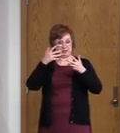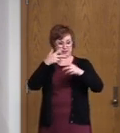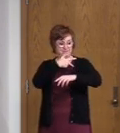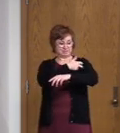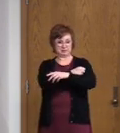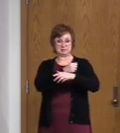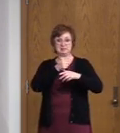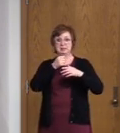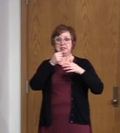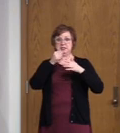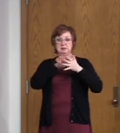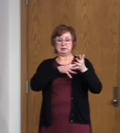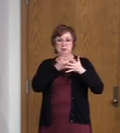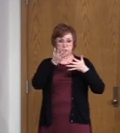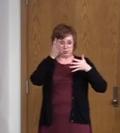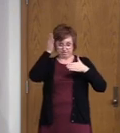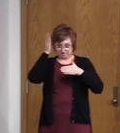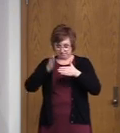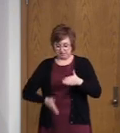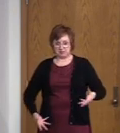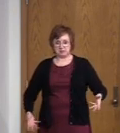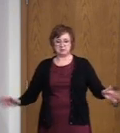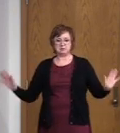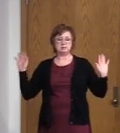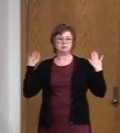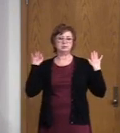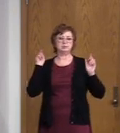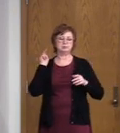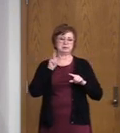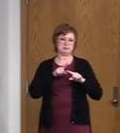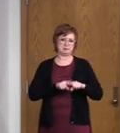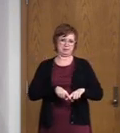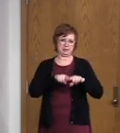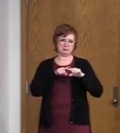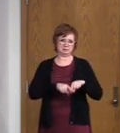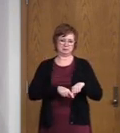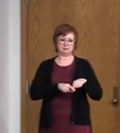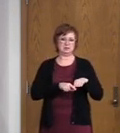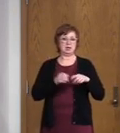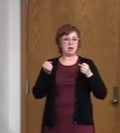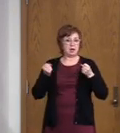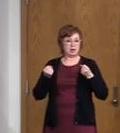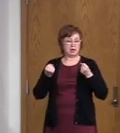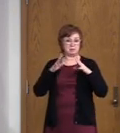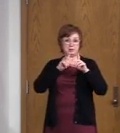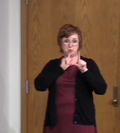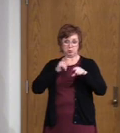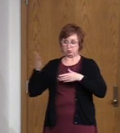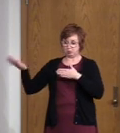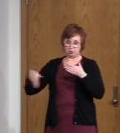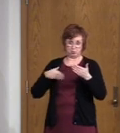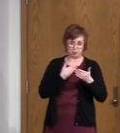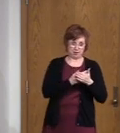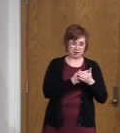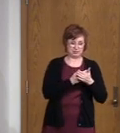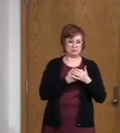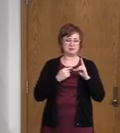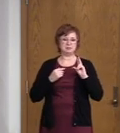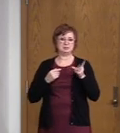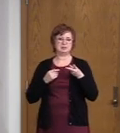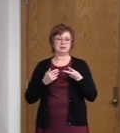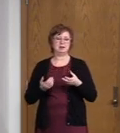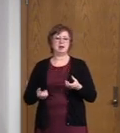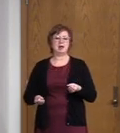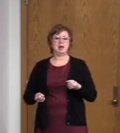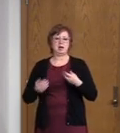upon vaccine, but also on things like vaccine uptake. And it's important to understand that once you are eligible to receive the vaccine, for example, in phase 1,